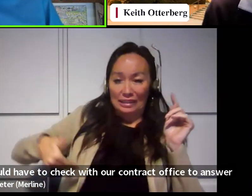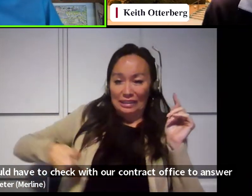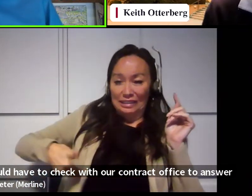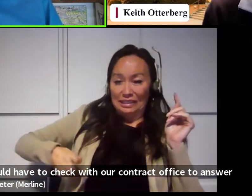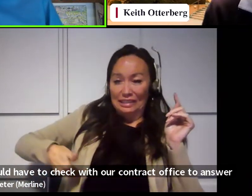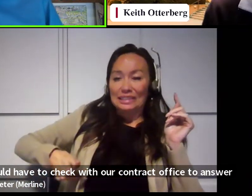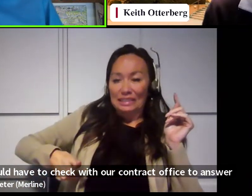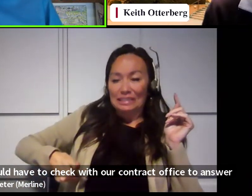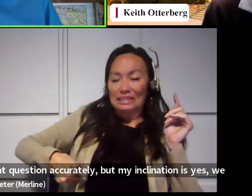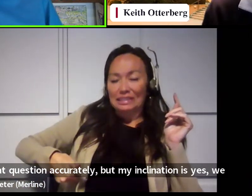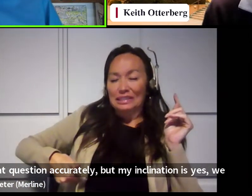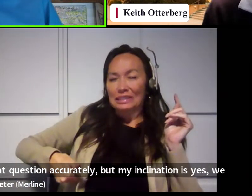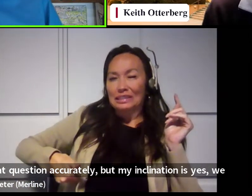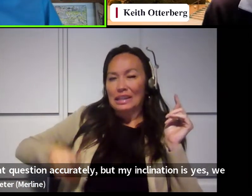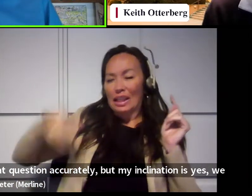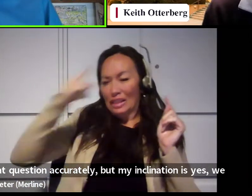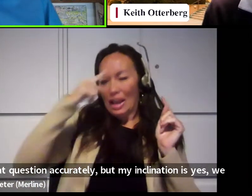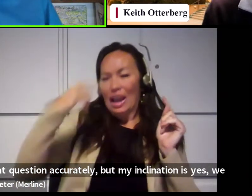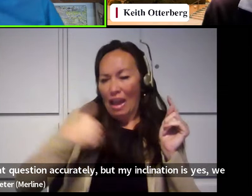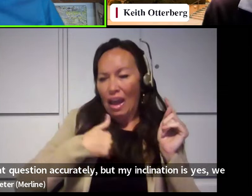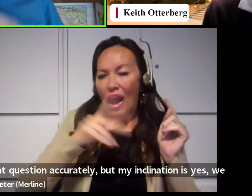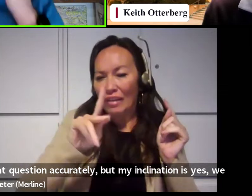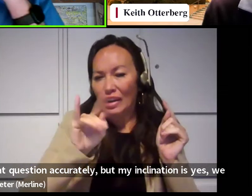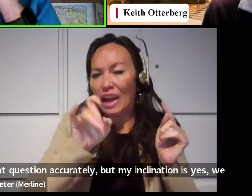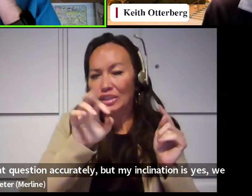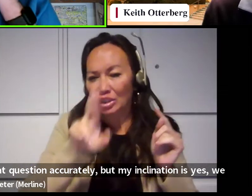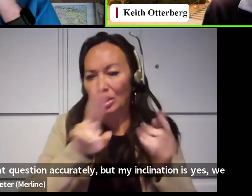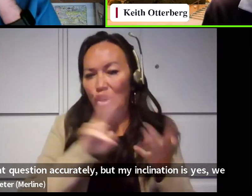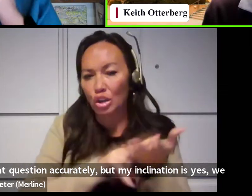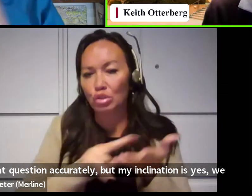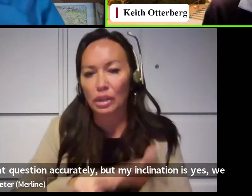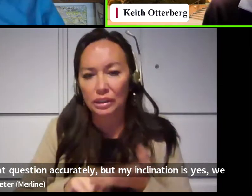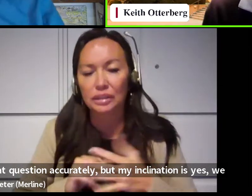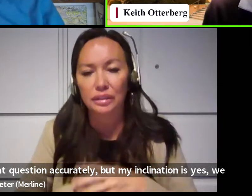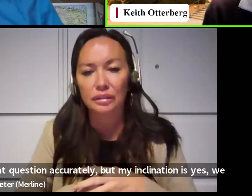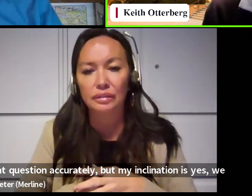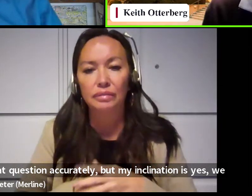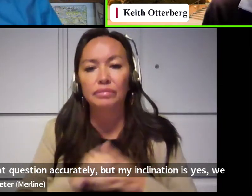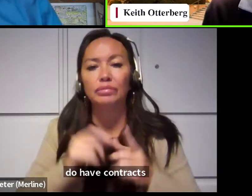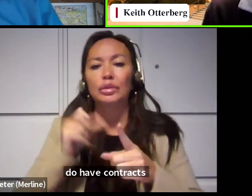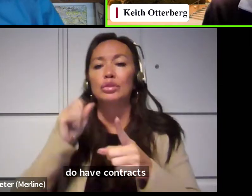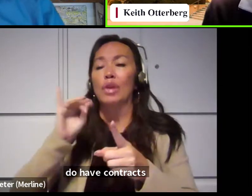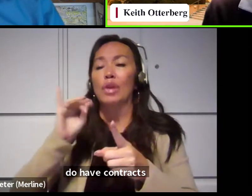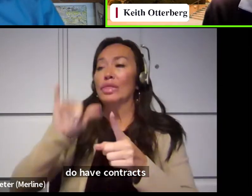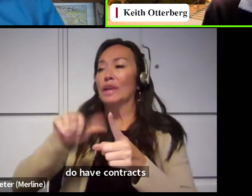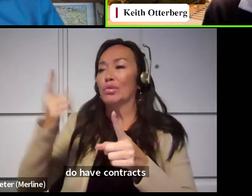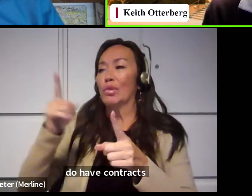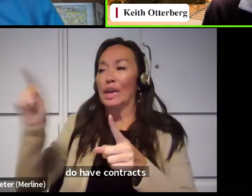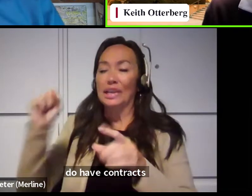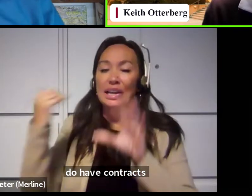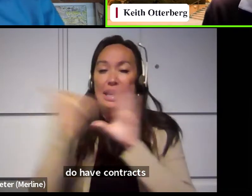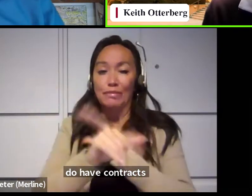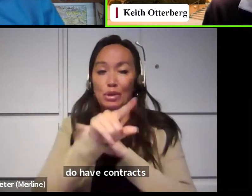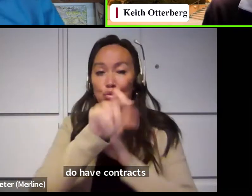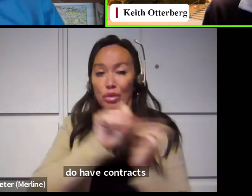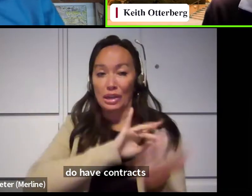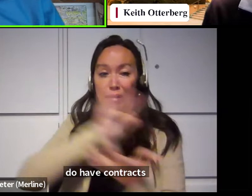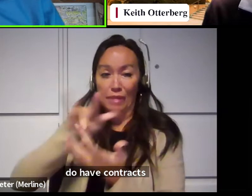do have Kaiser contracts. So that'd be another one where they can email you and you can get back to